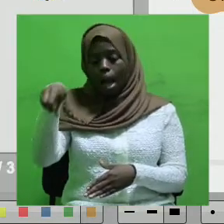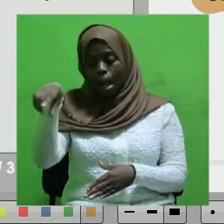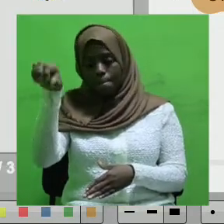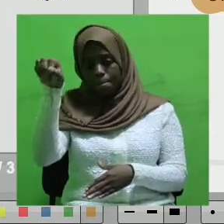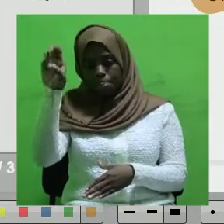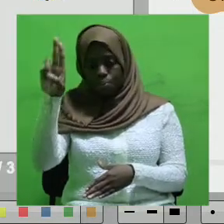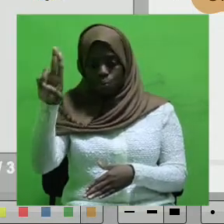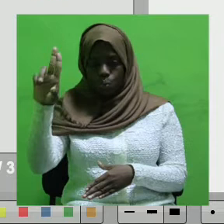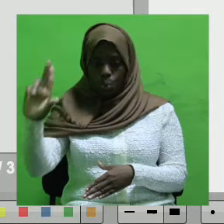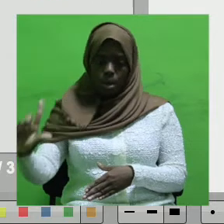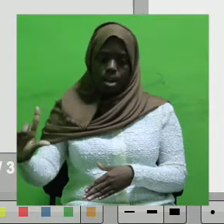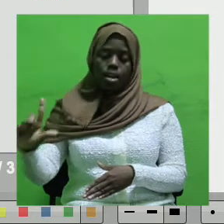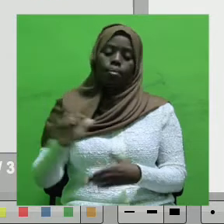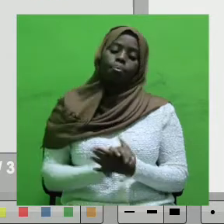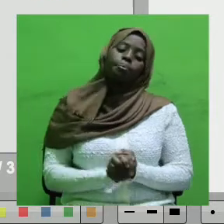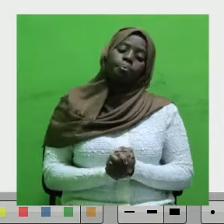We also have